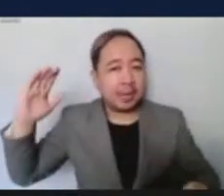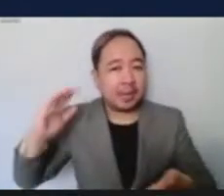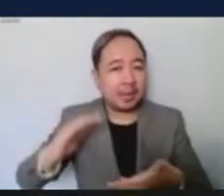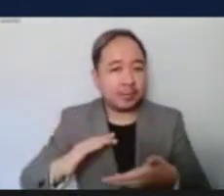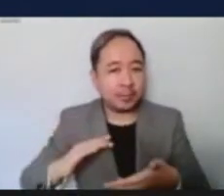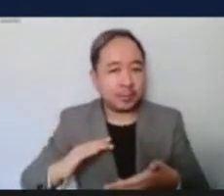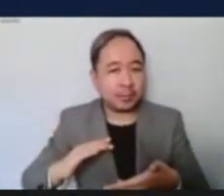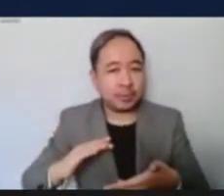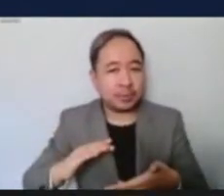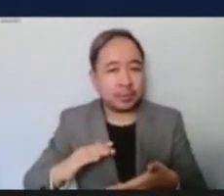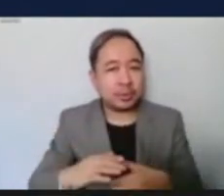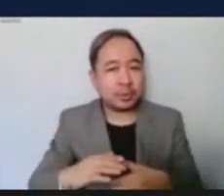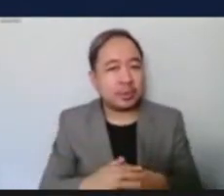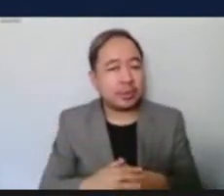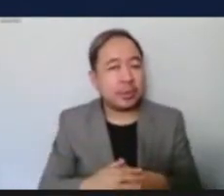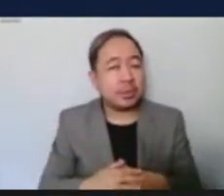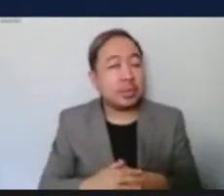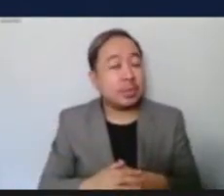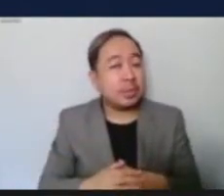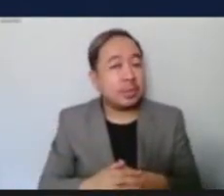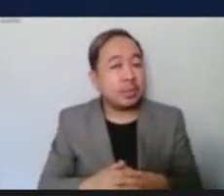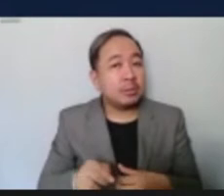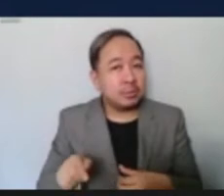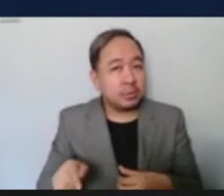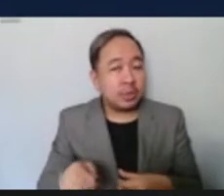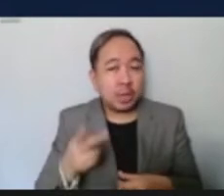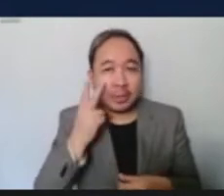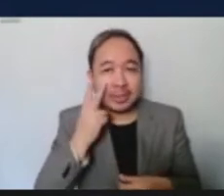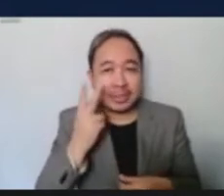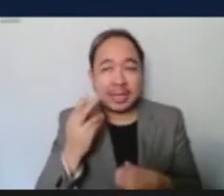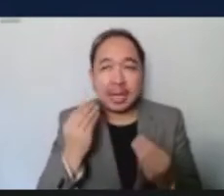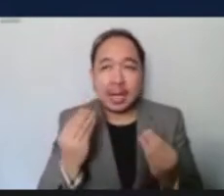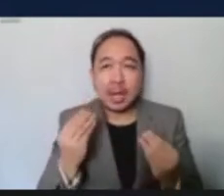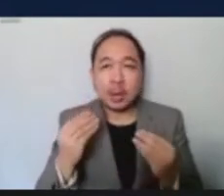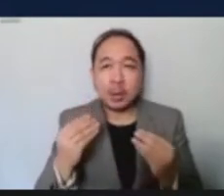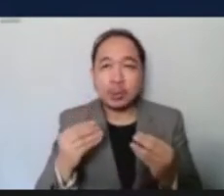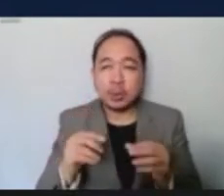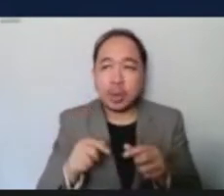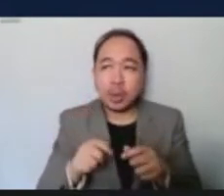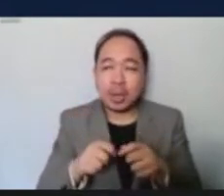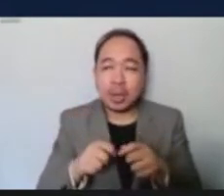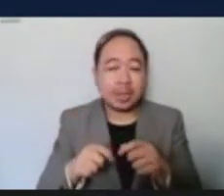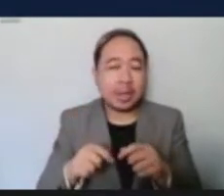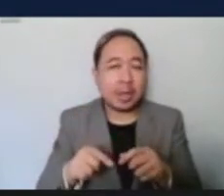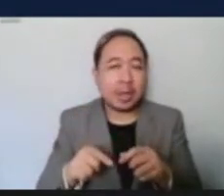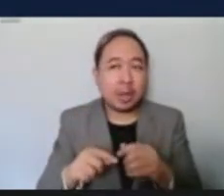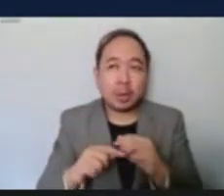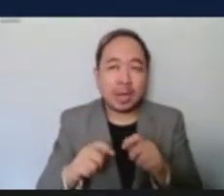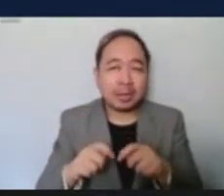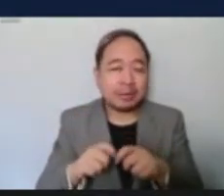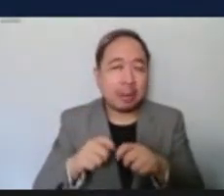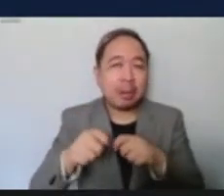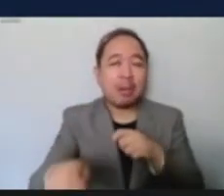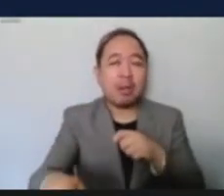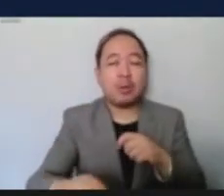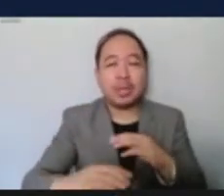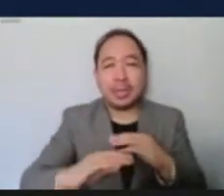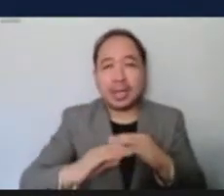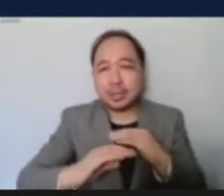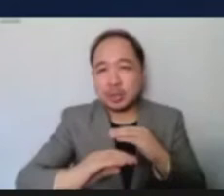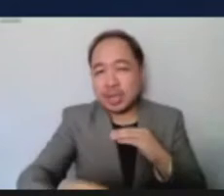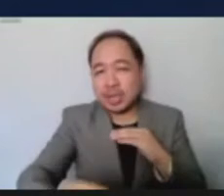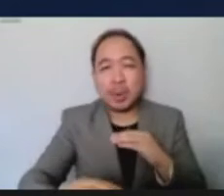parents can guide the longer term sustainable management of the environment in Asia and Pacific